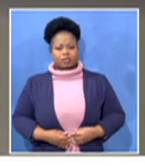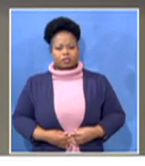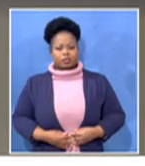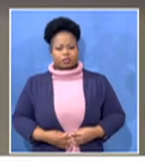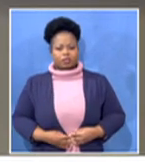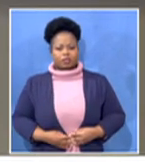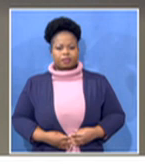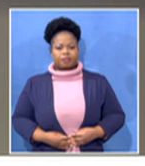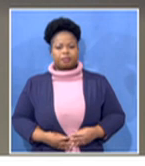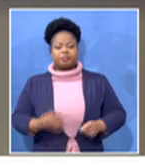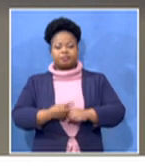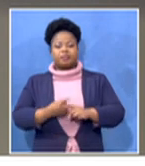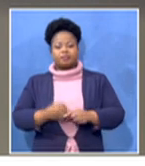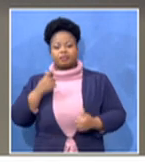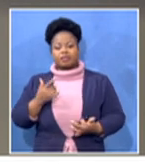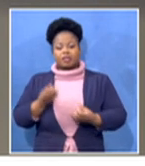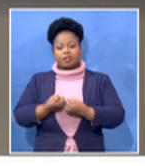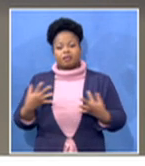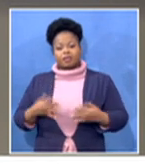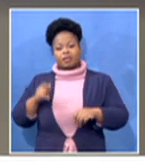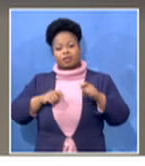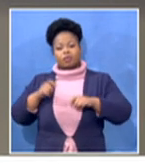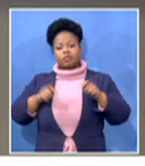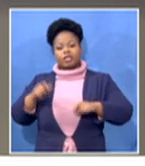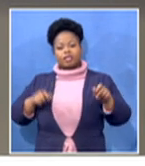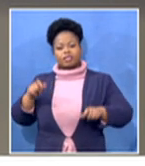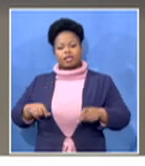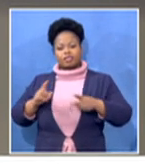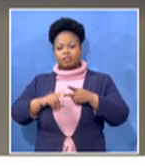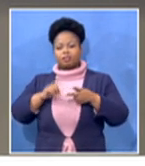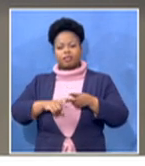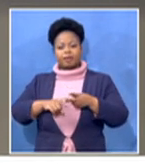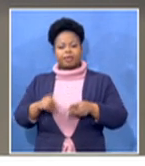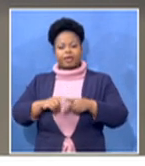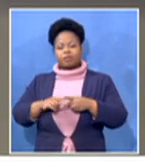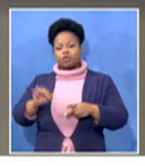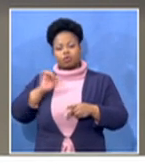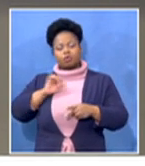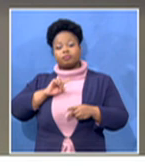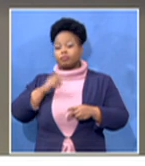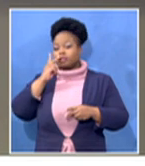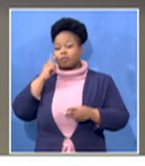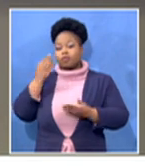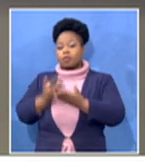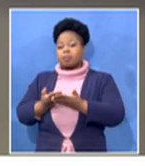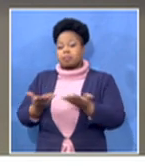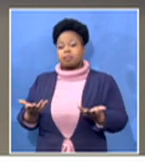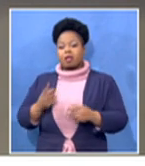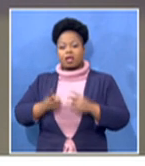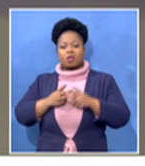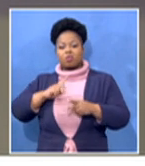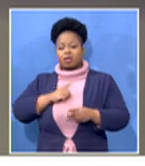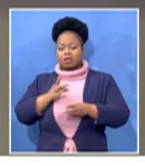the community, I see a lot of people not wearing masks. And although you may be 25 and feel that you're bulletproof, you have parents